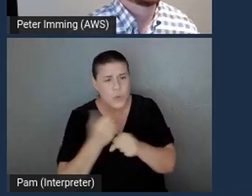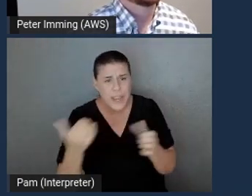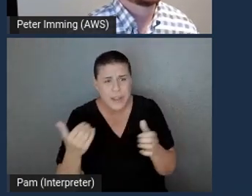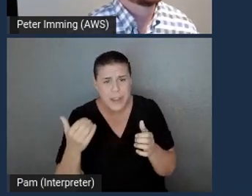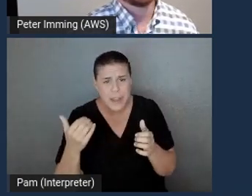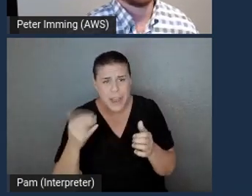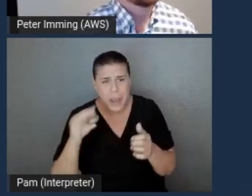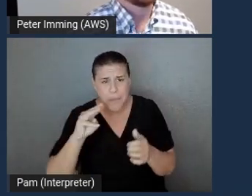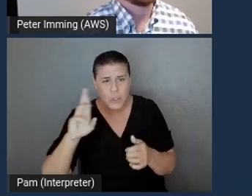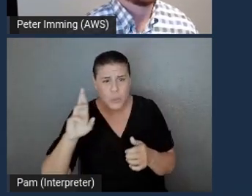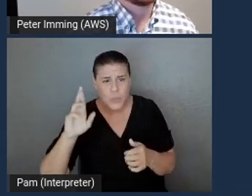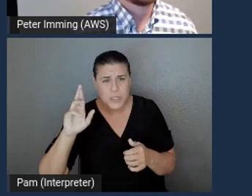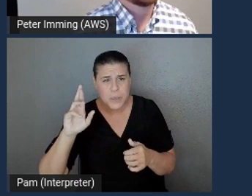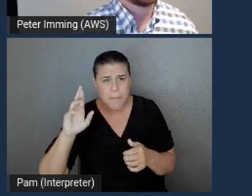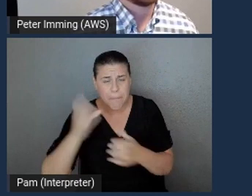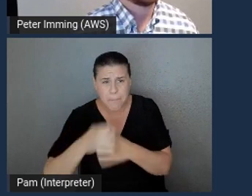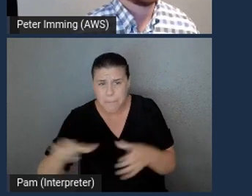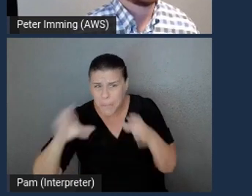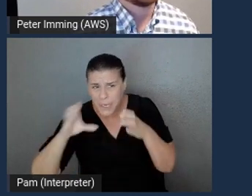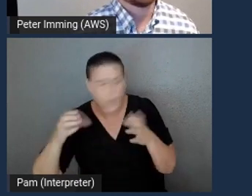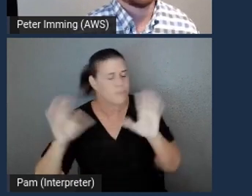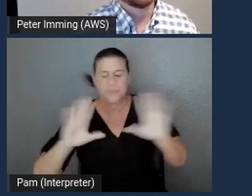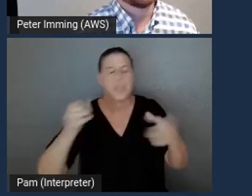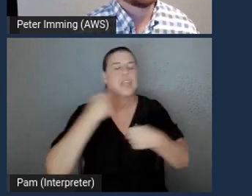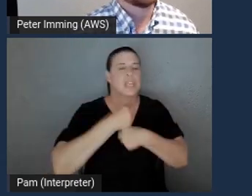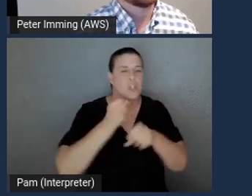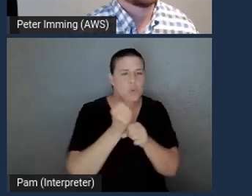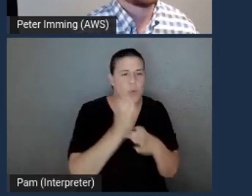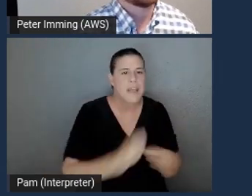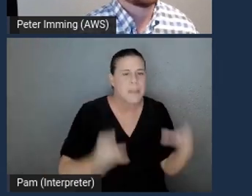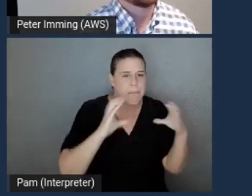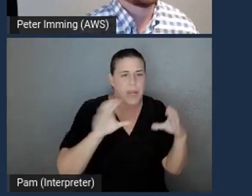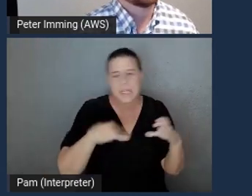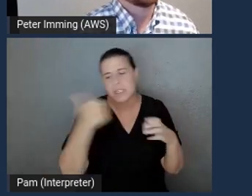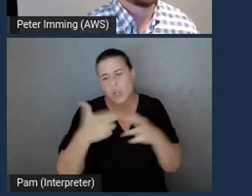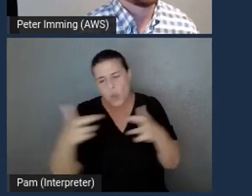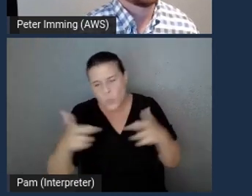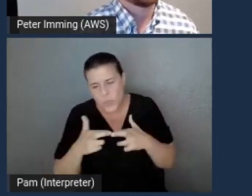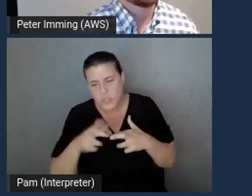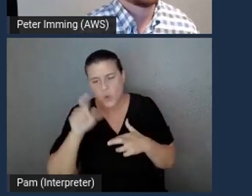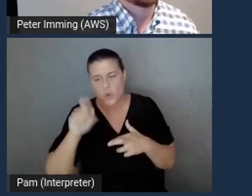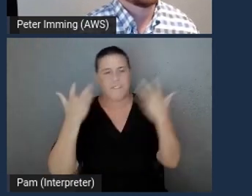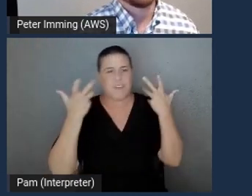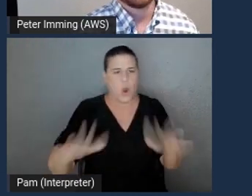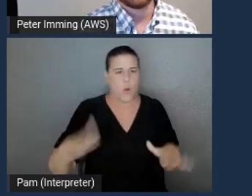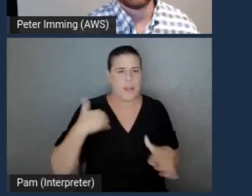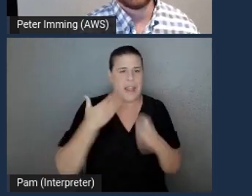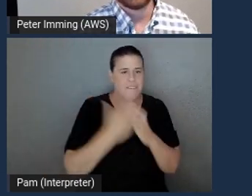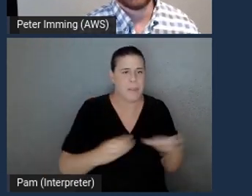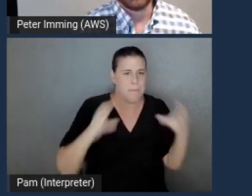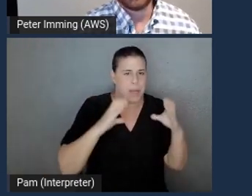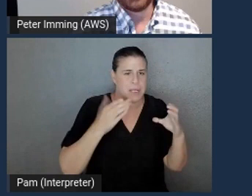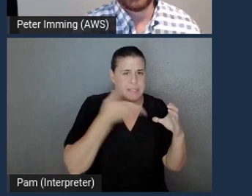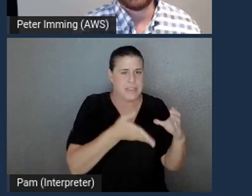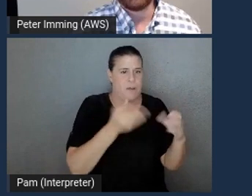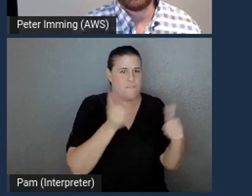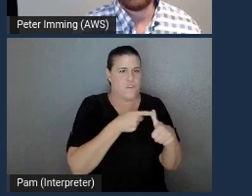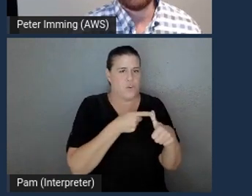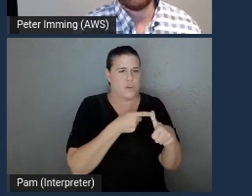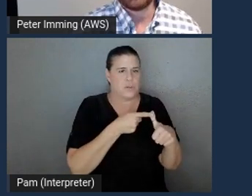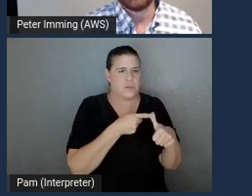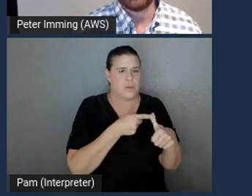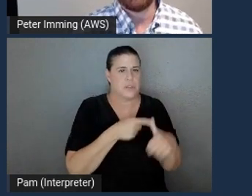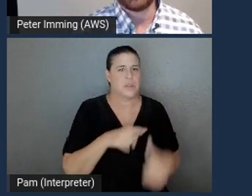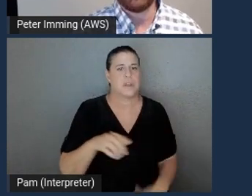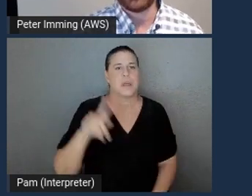out of the box? So it will create the buckets for you in other regions, or do you have to already have those buckets existing somewhere? Yeah, so when we